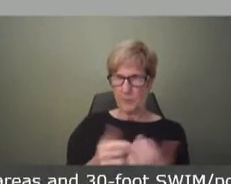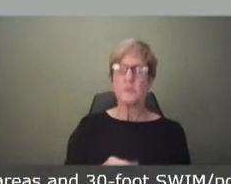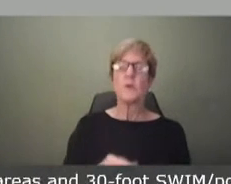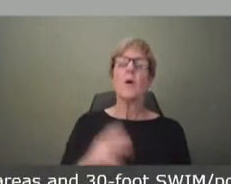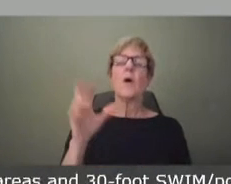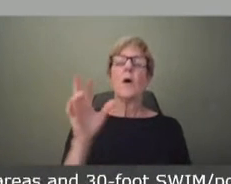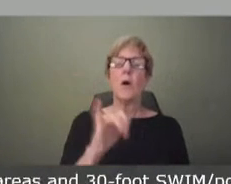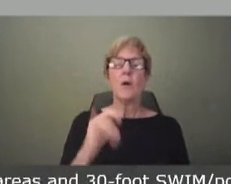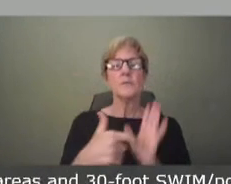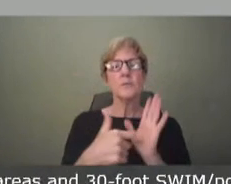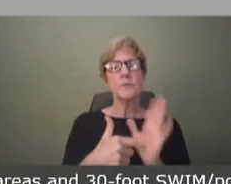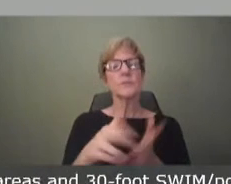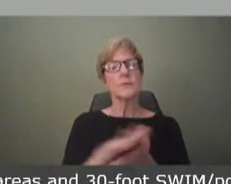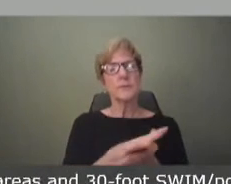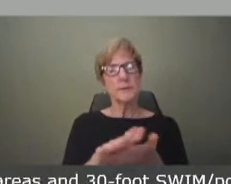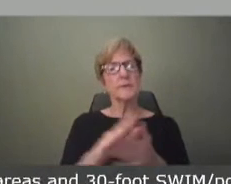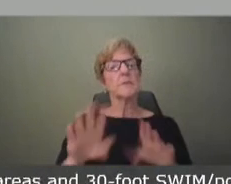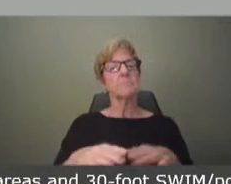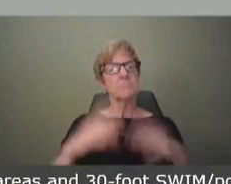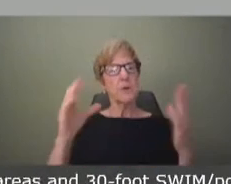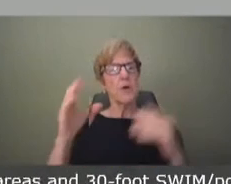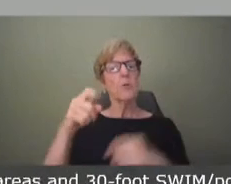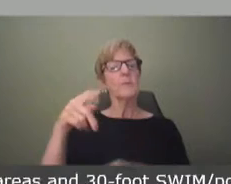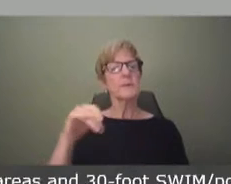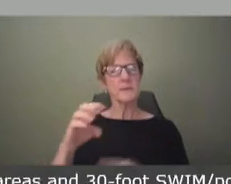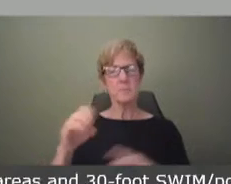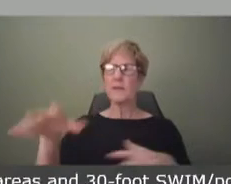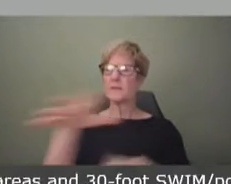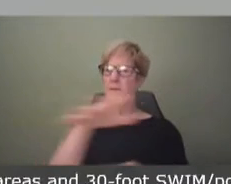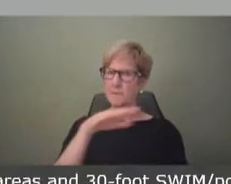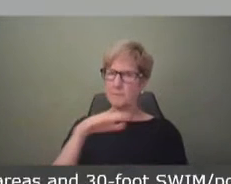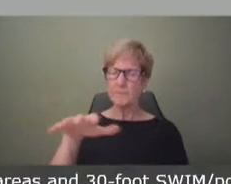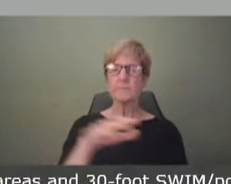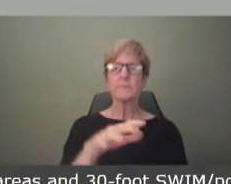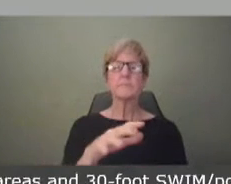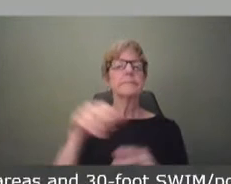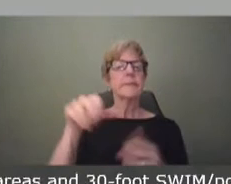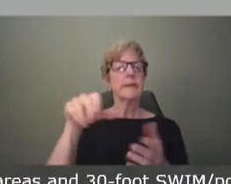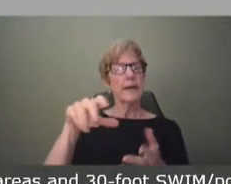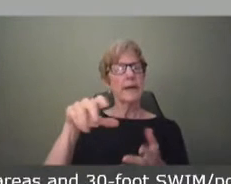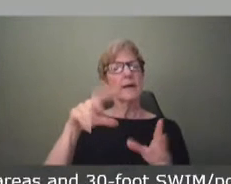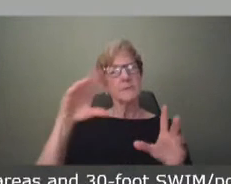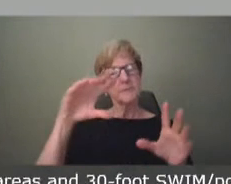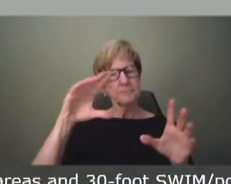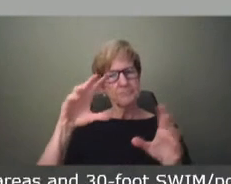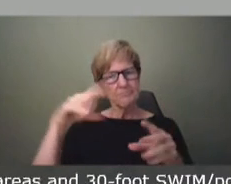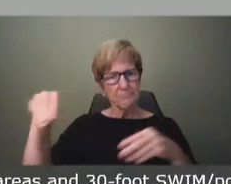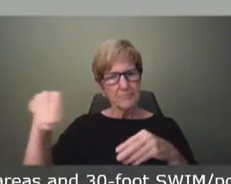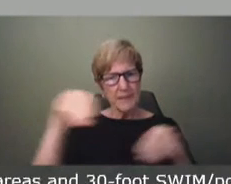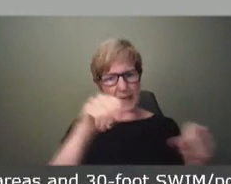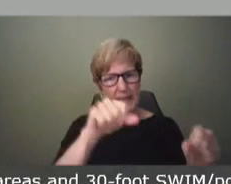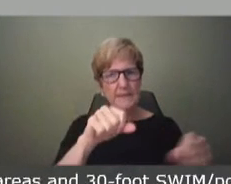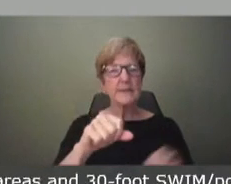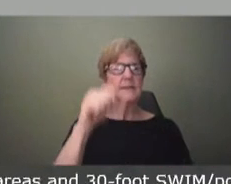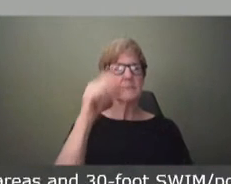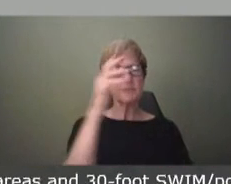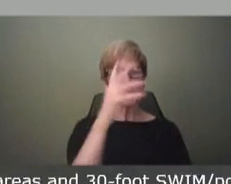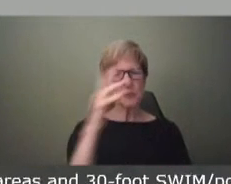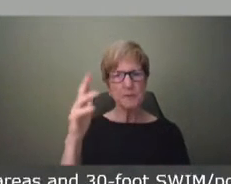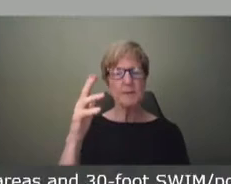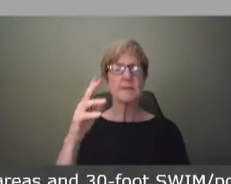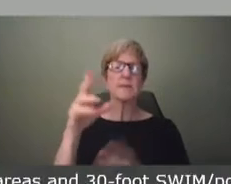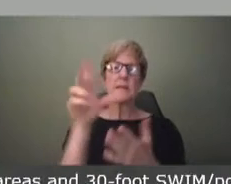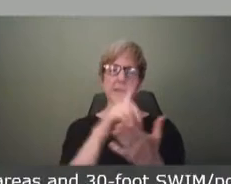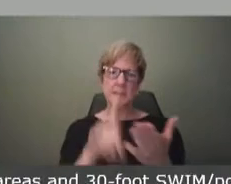amenity common open space area uh open space would be improved at Landscaping seating Hardscape elements and shade structures uh design standards